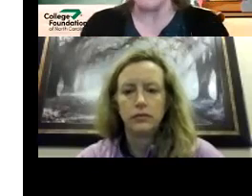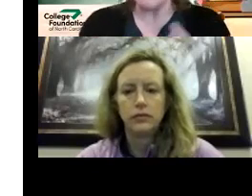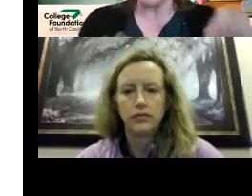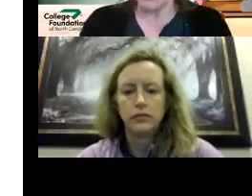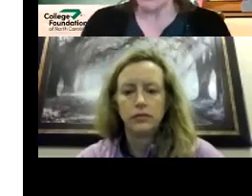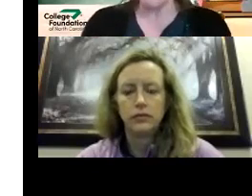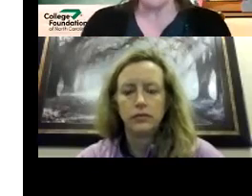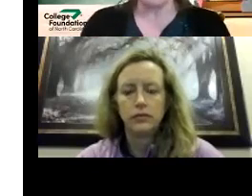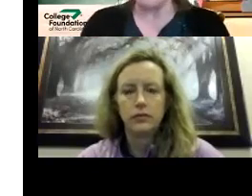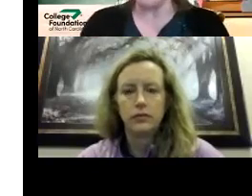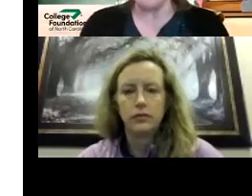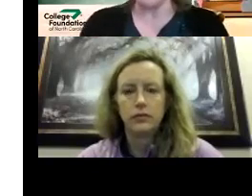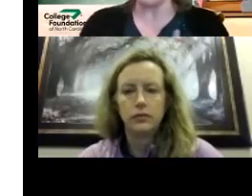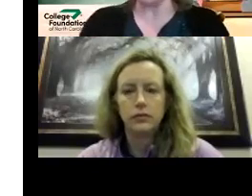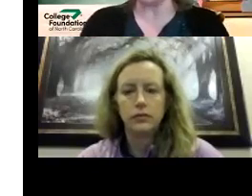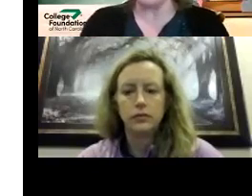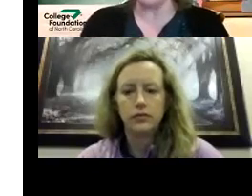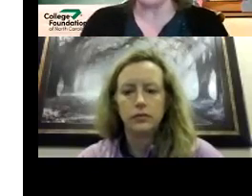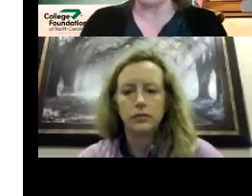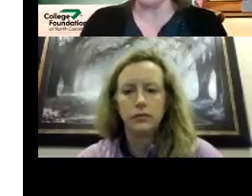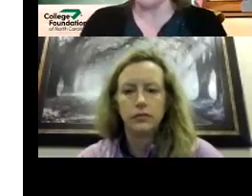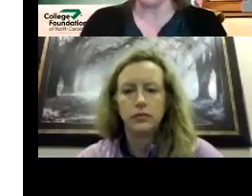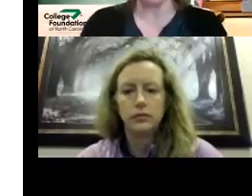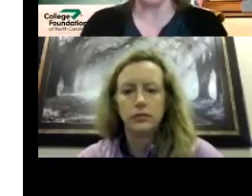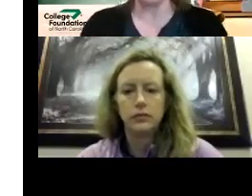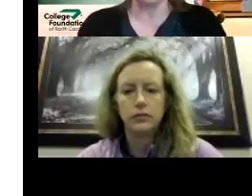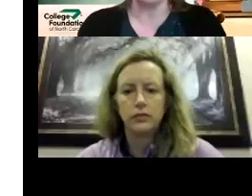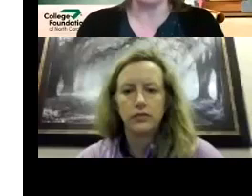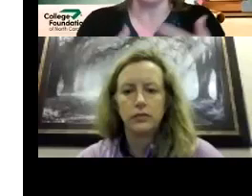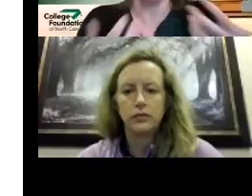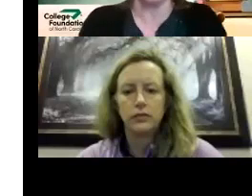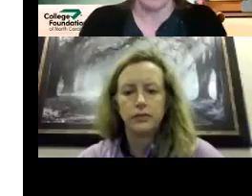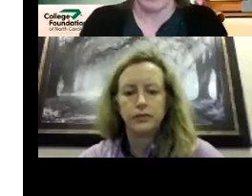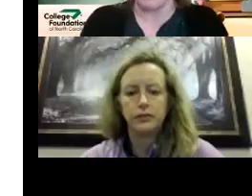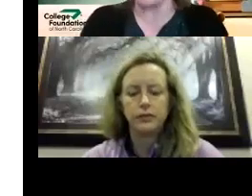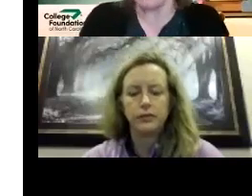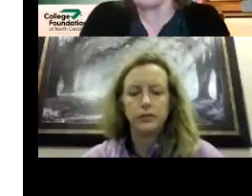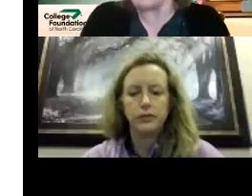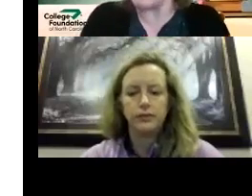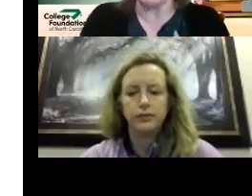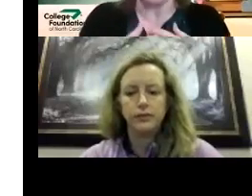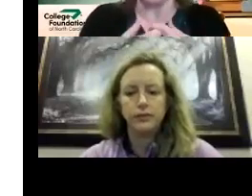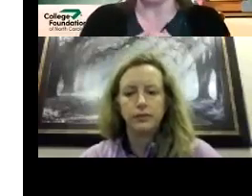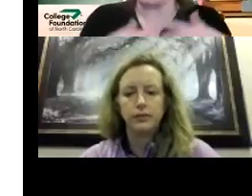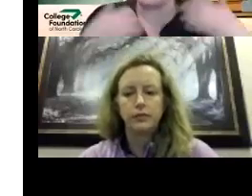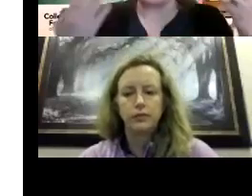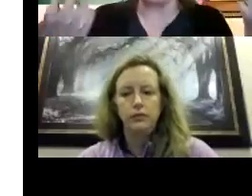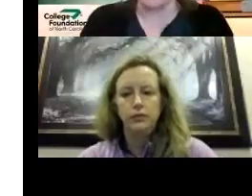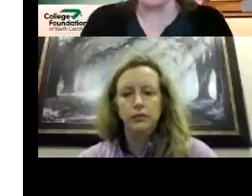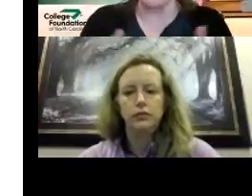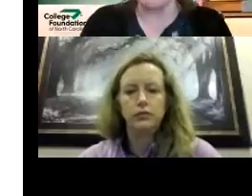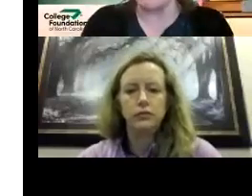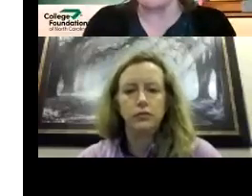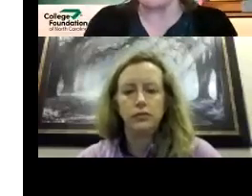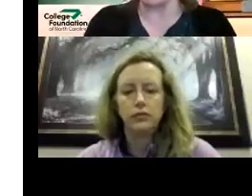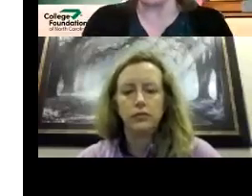places. It's also worth mentioning that some colleges, before they award their merit aid, so meaning, you know, any